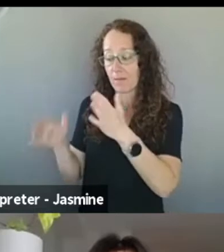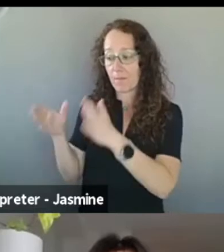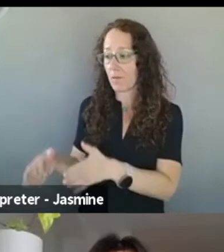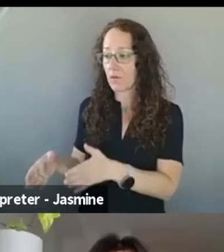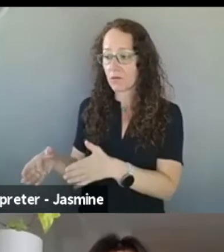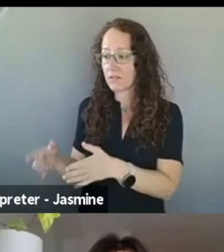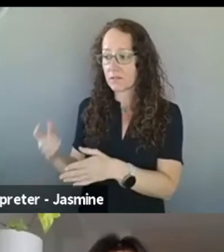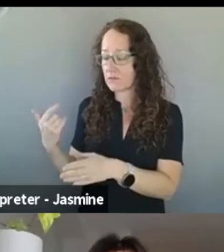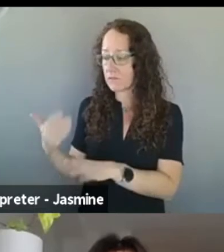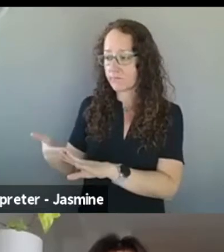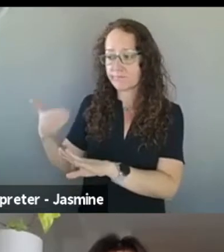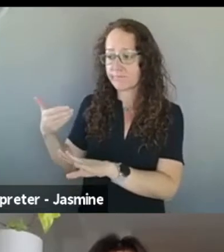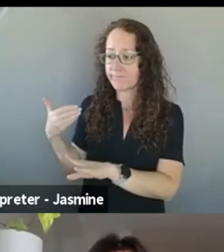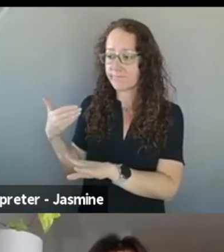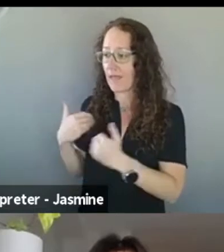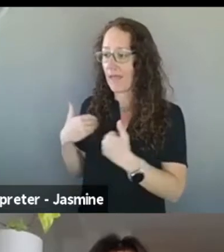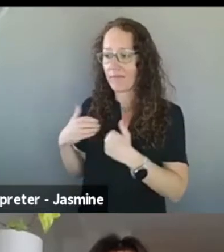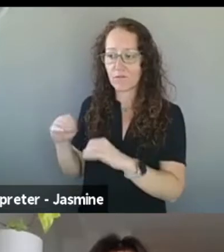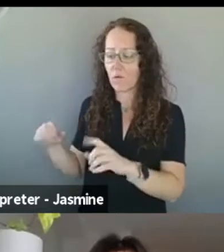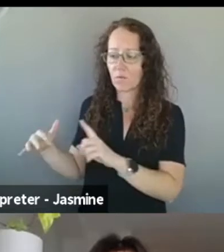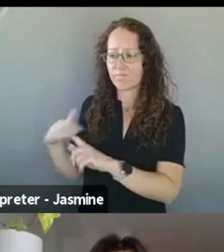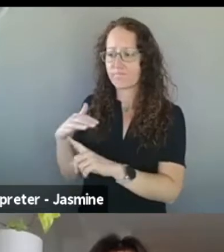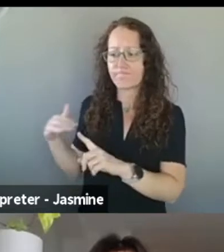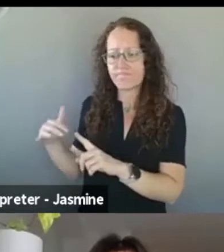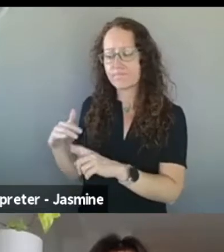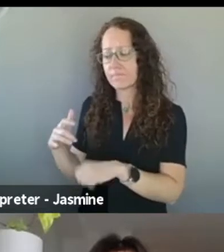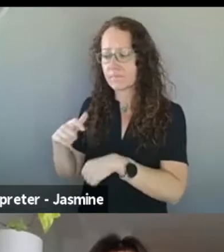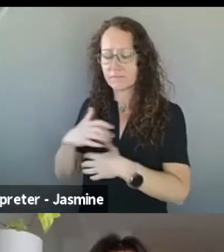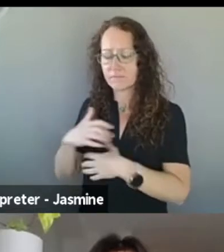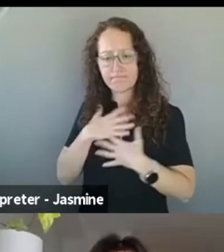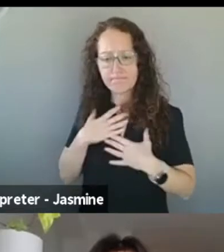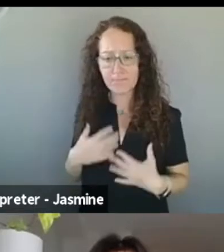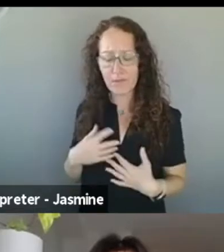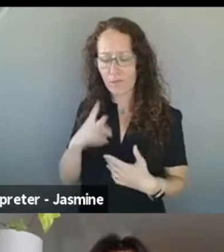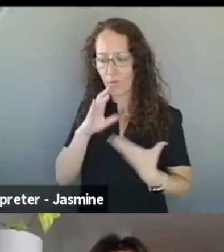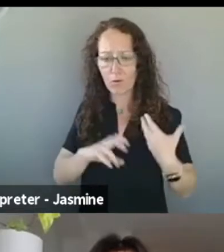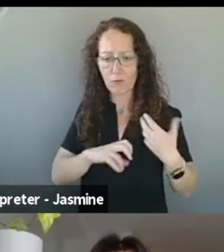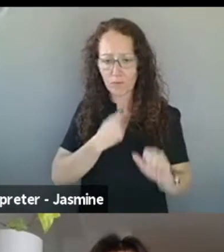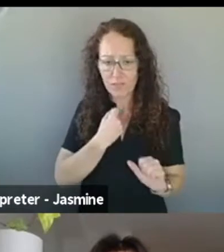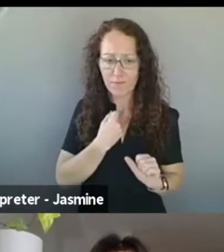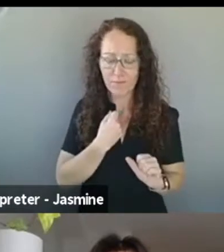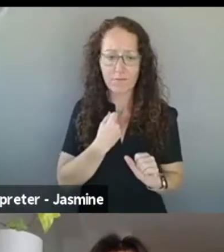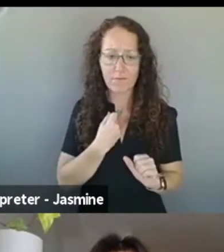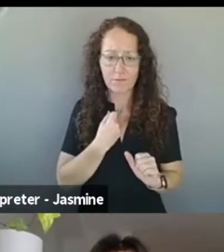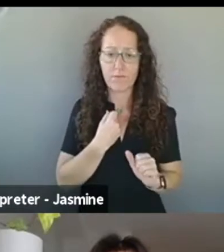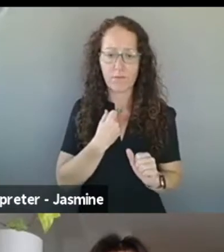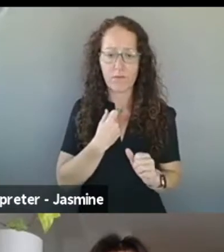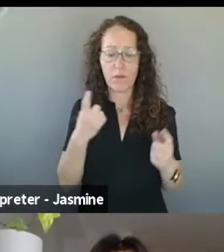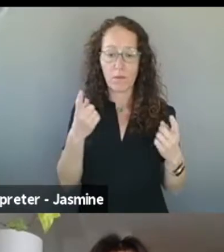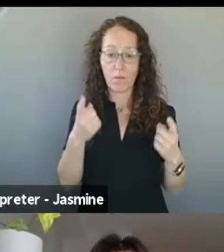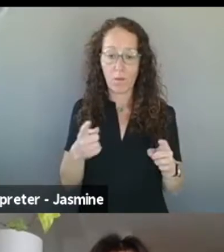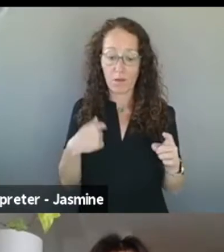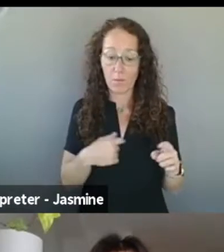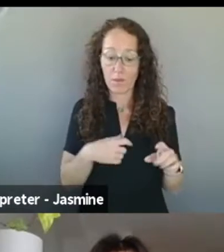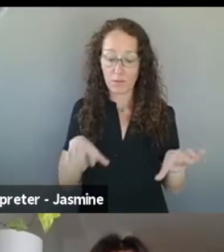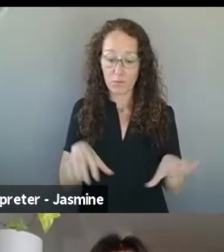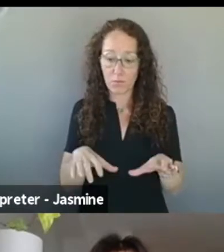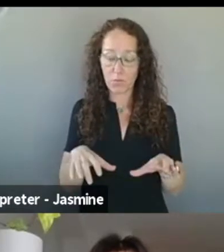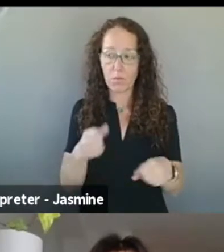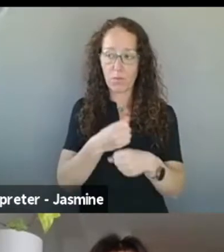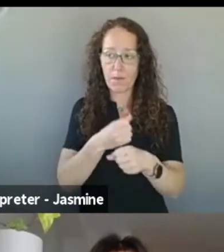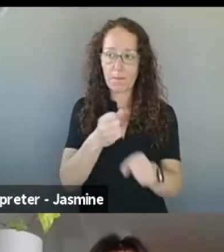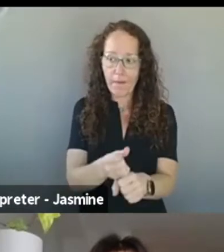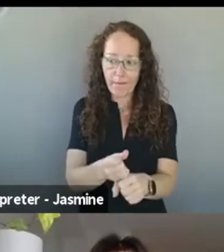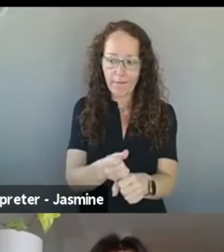And I want you to know that as we create this container, we actually do it very ritualistically. We